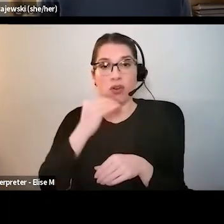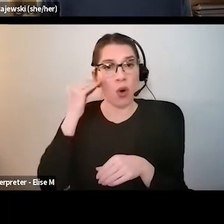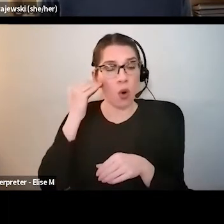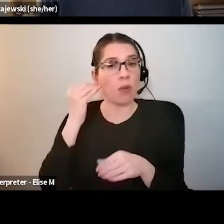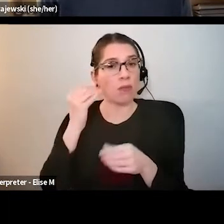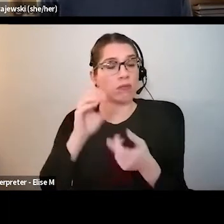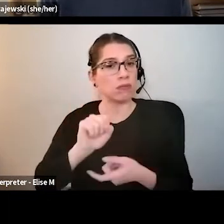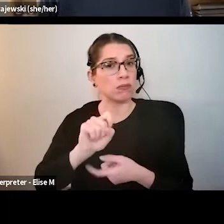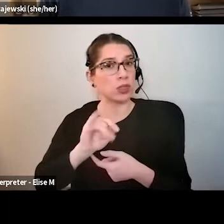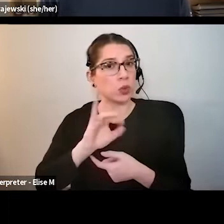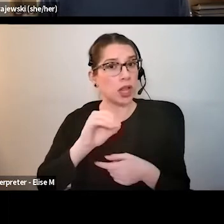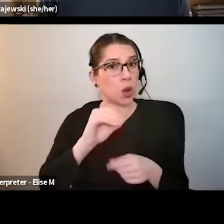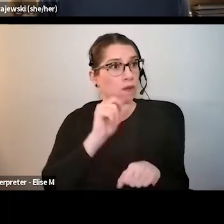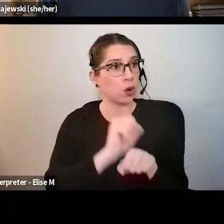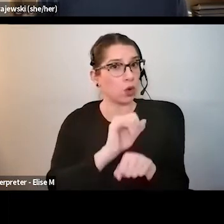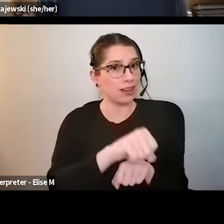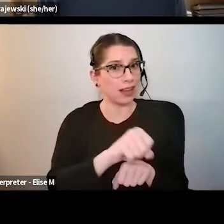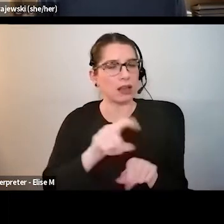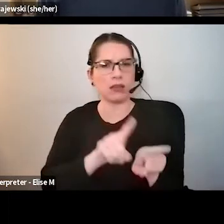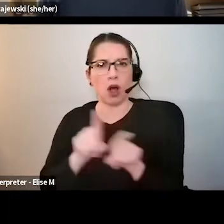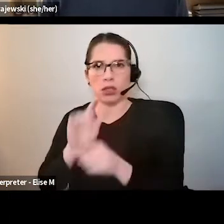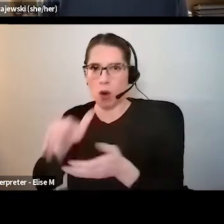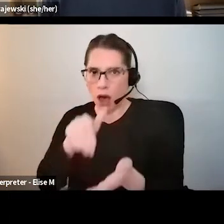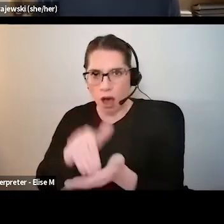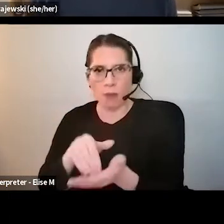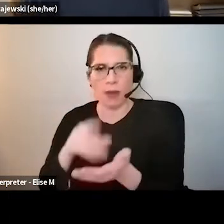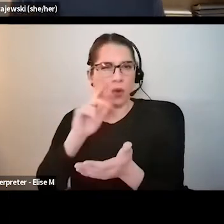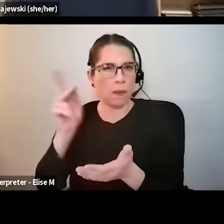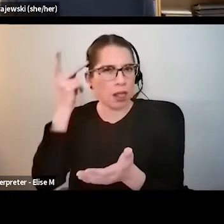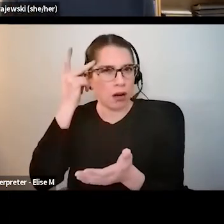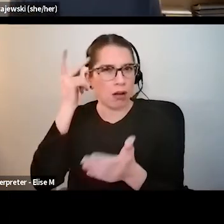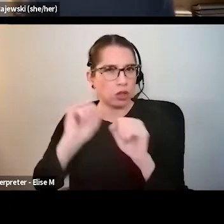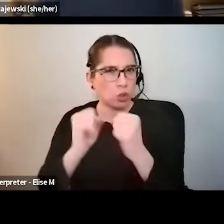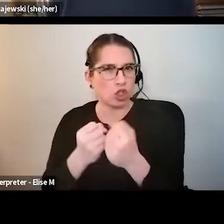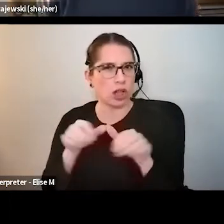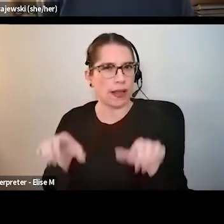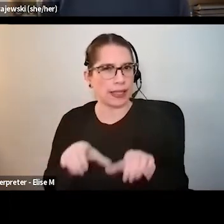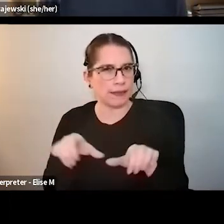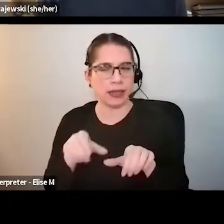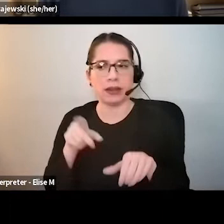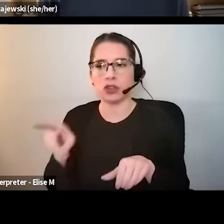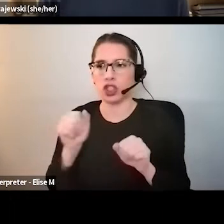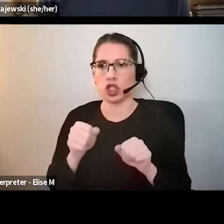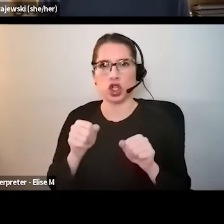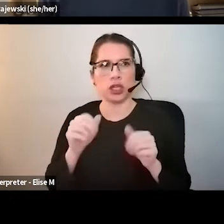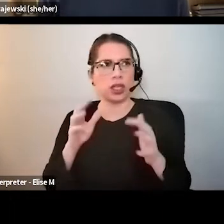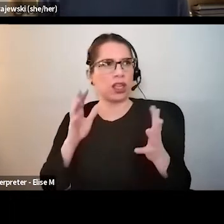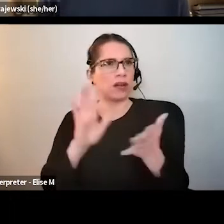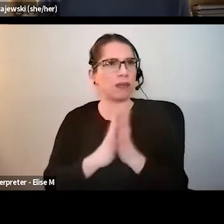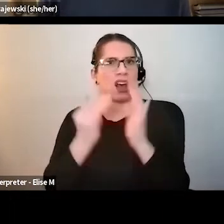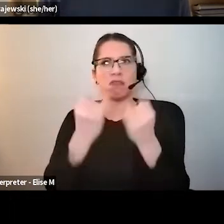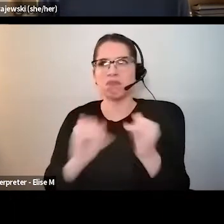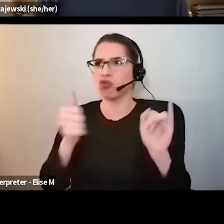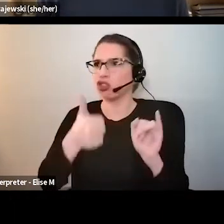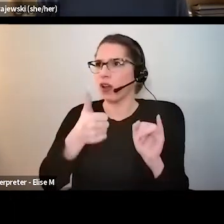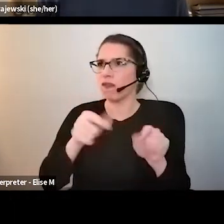political and social activity. Significantly, it was the place where Frida could live on her own terms as a